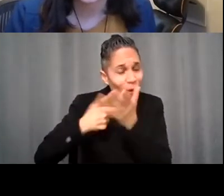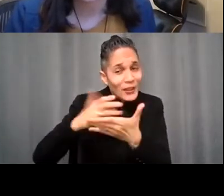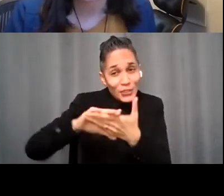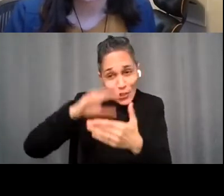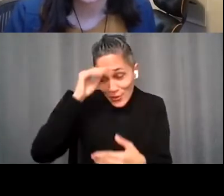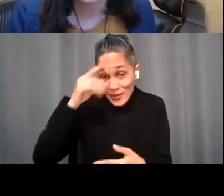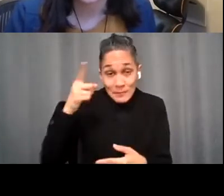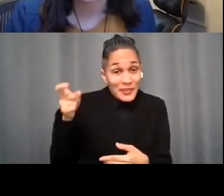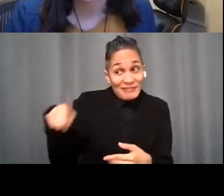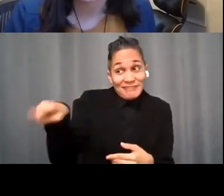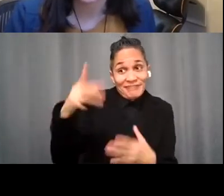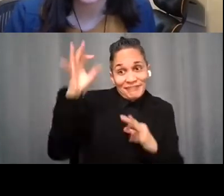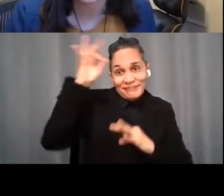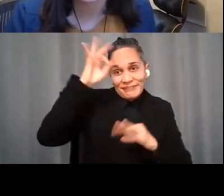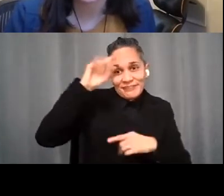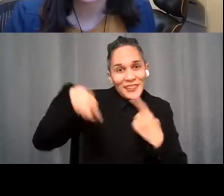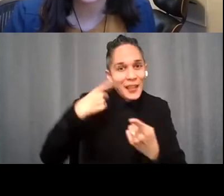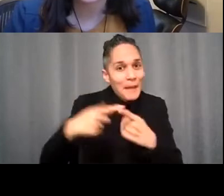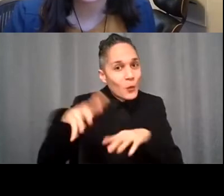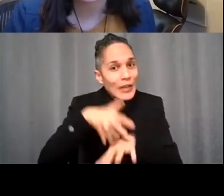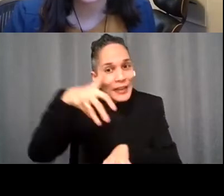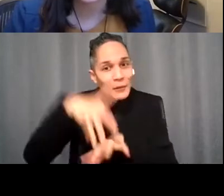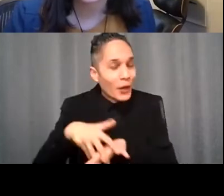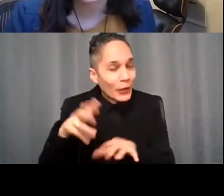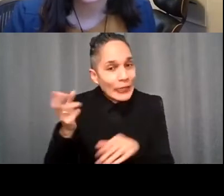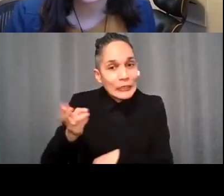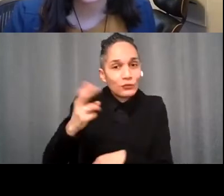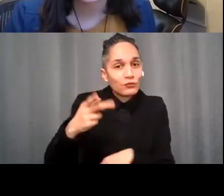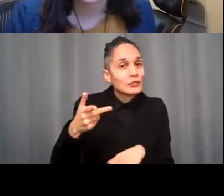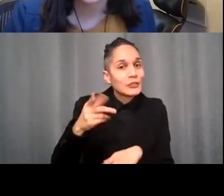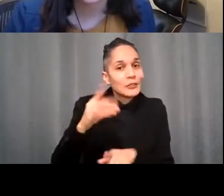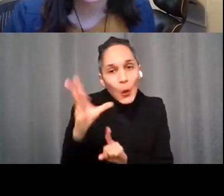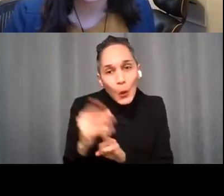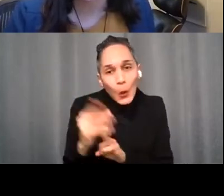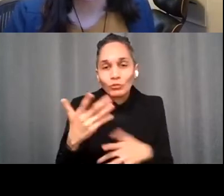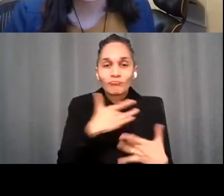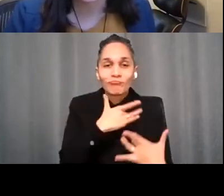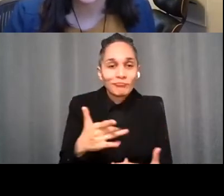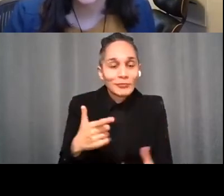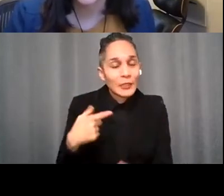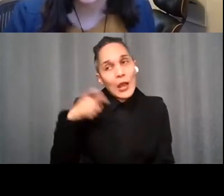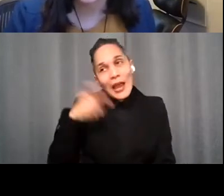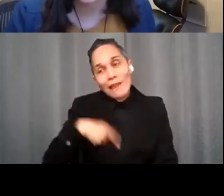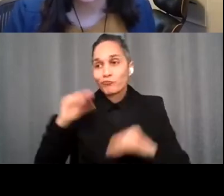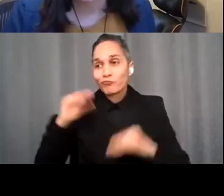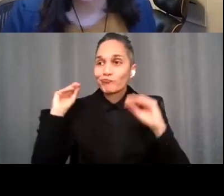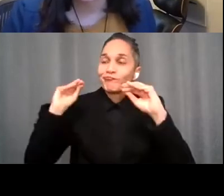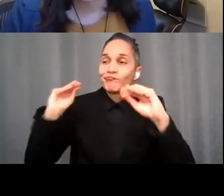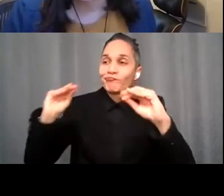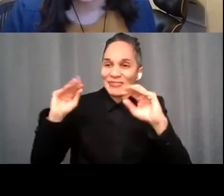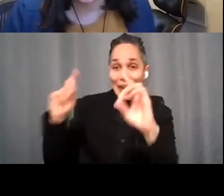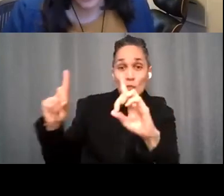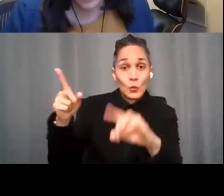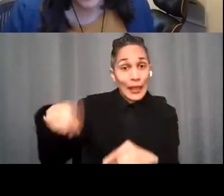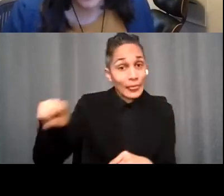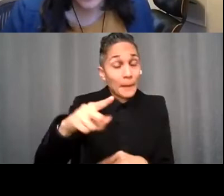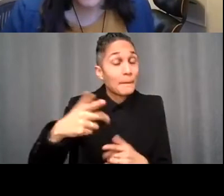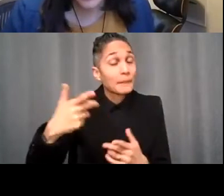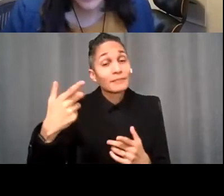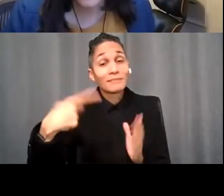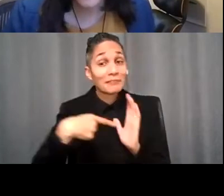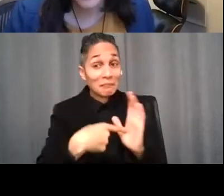much about Native Americans. So we have to do that educational piece. And so, for